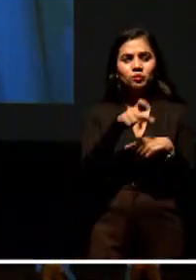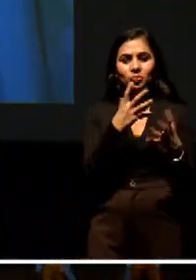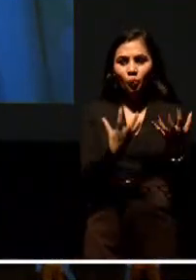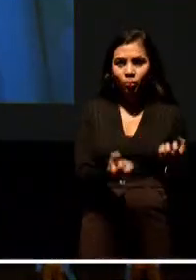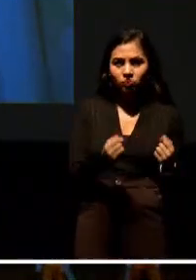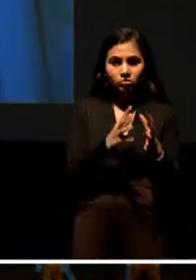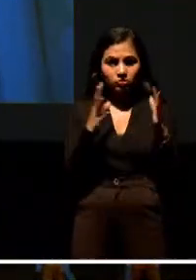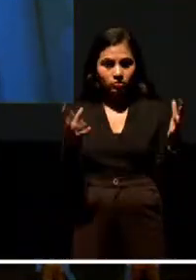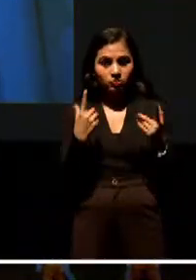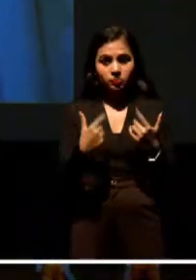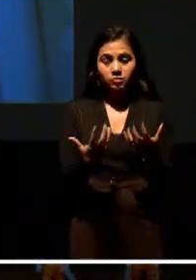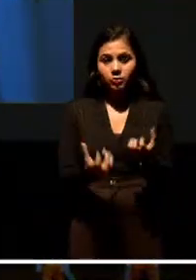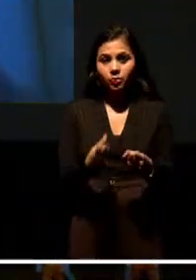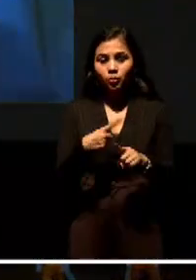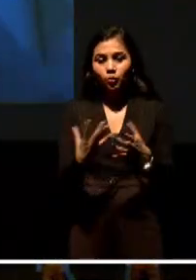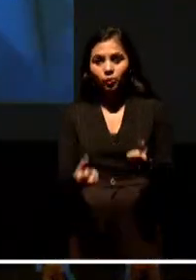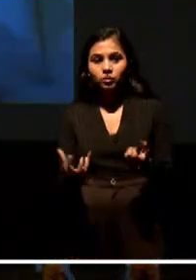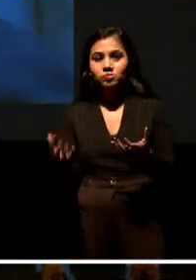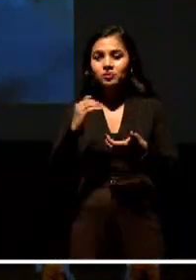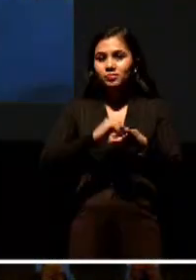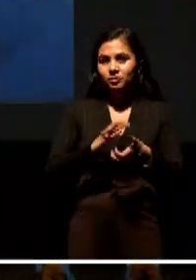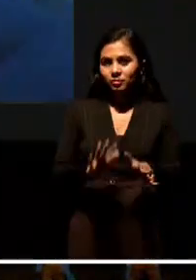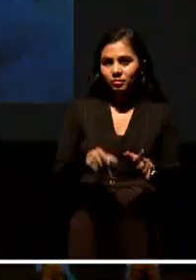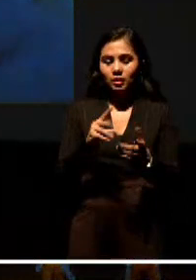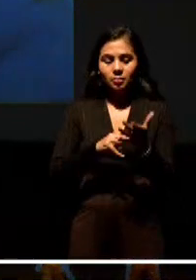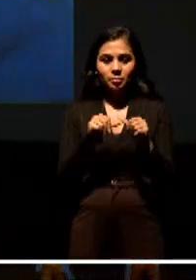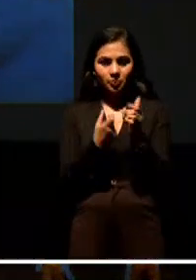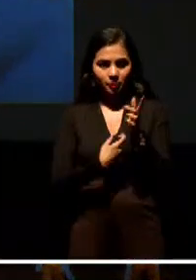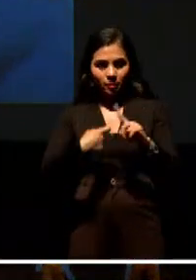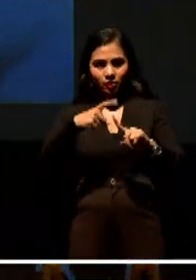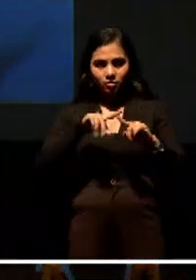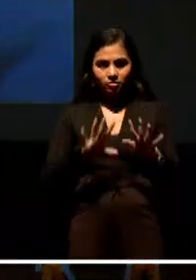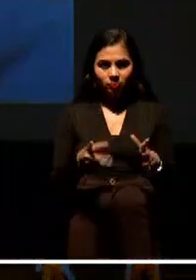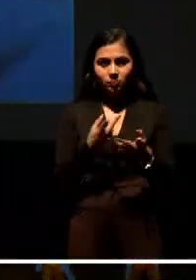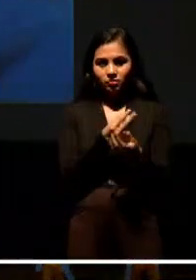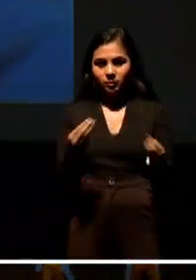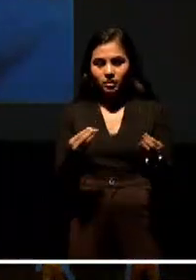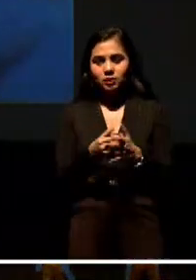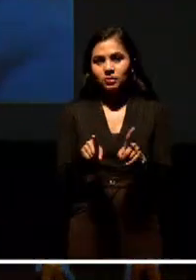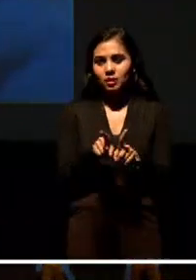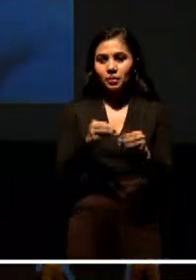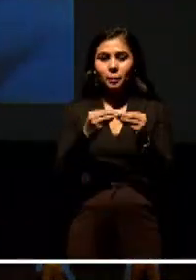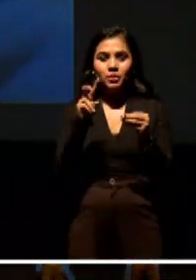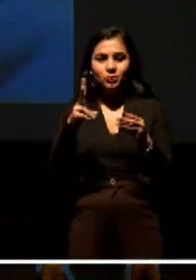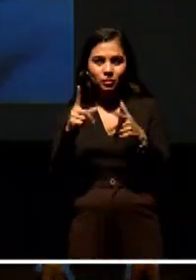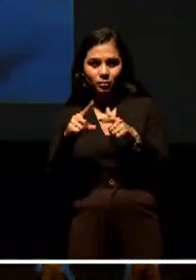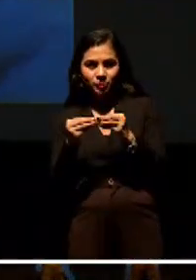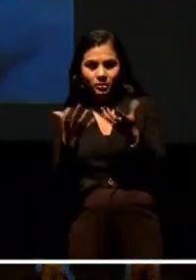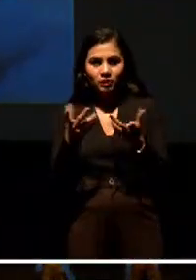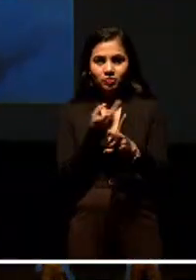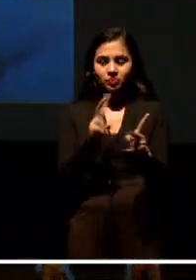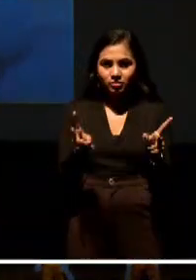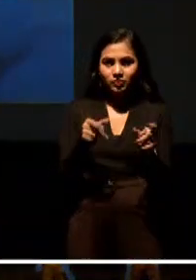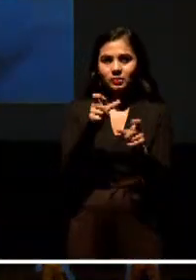and we are trying to collaborate with them and how we can market in terms of different B2B, B2G segments to make